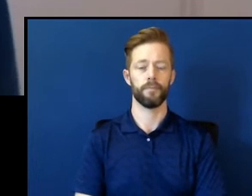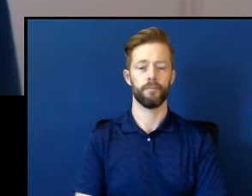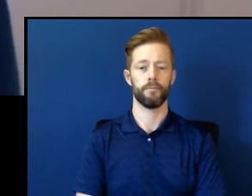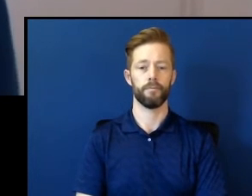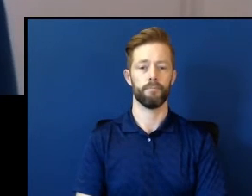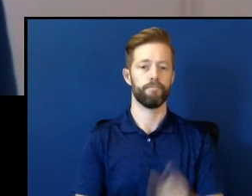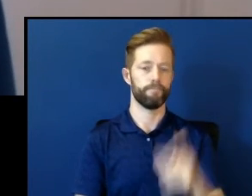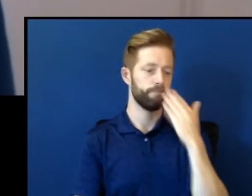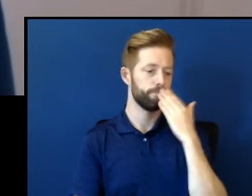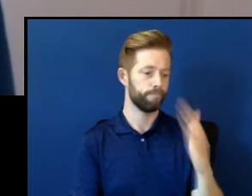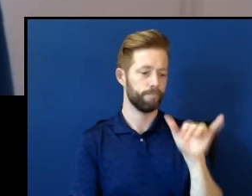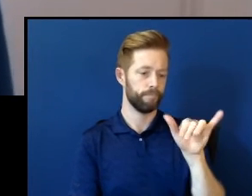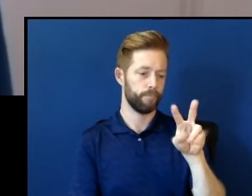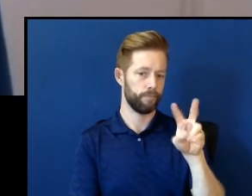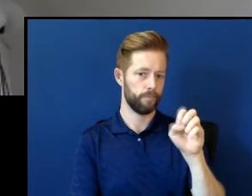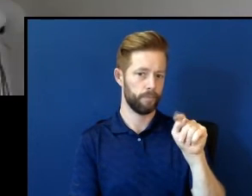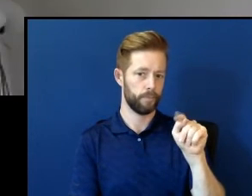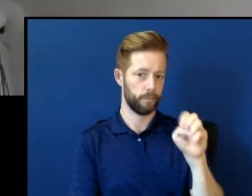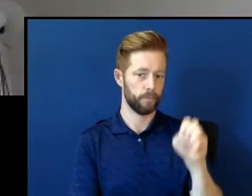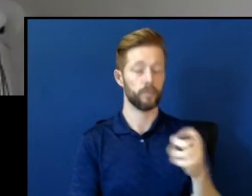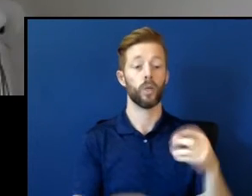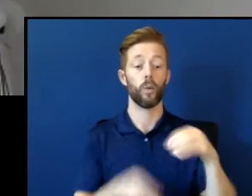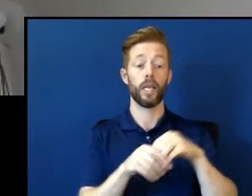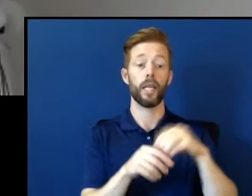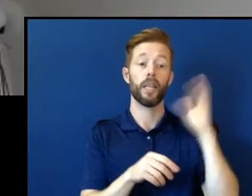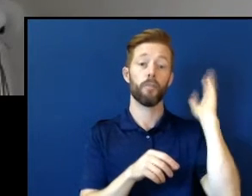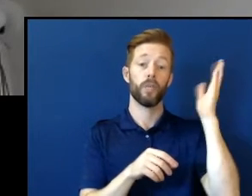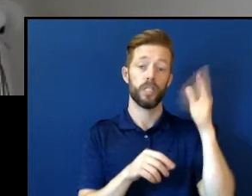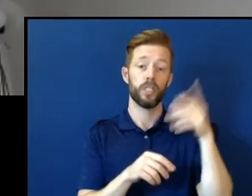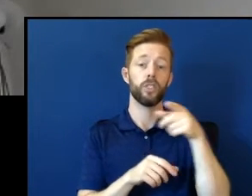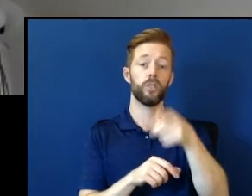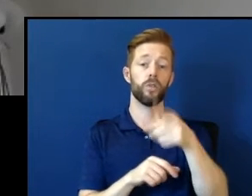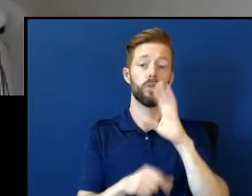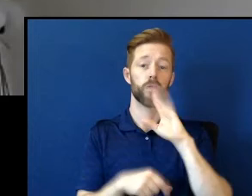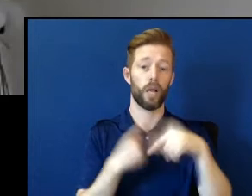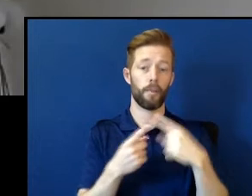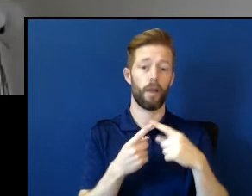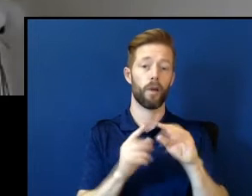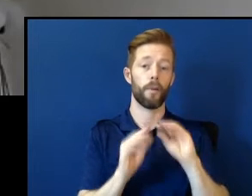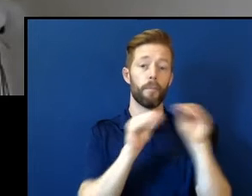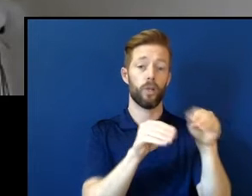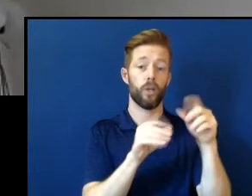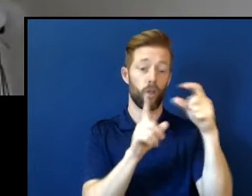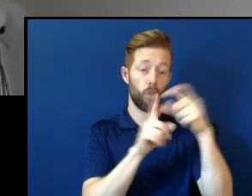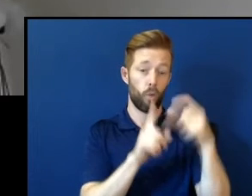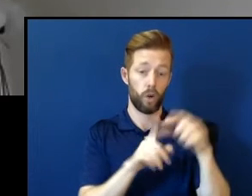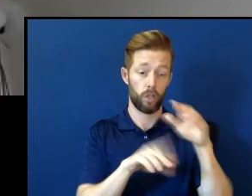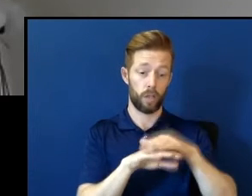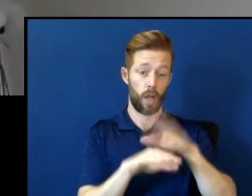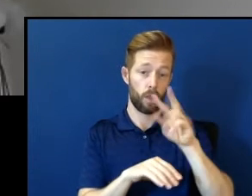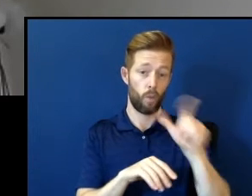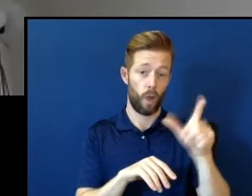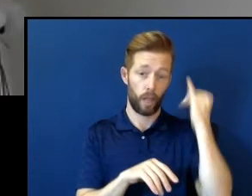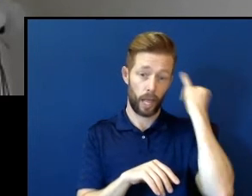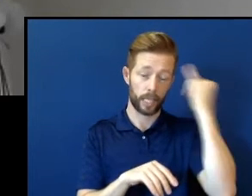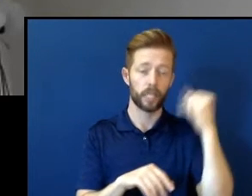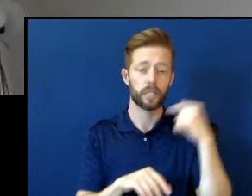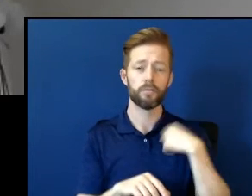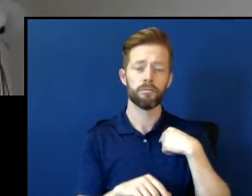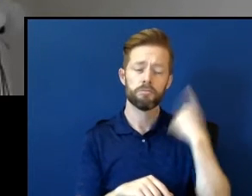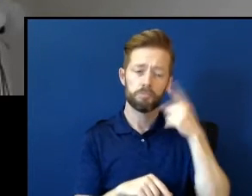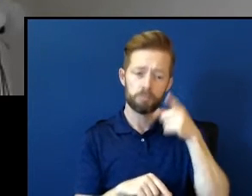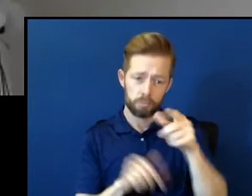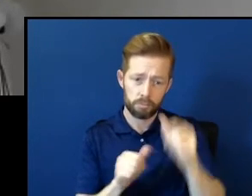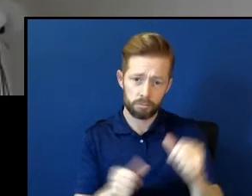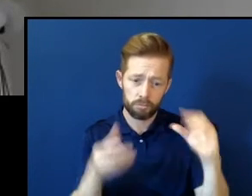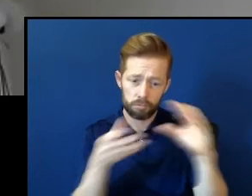doing that. Okay. Thank you, Yvette. So in the presentation, you talk about the putting the words on the wall